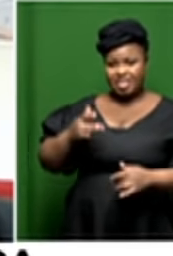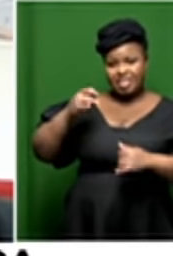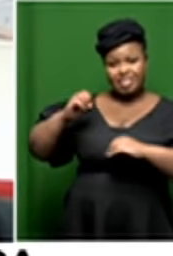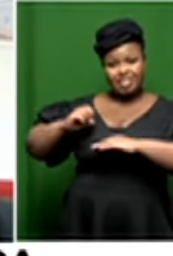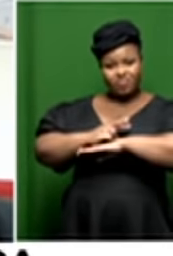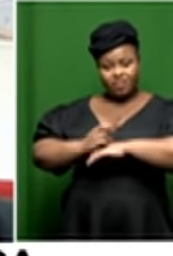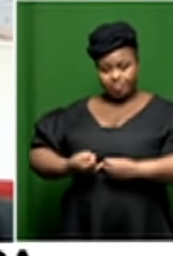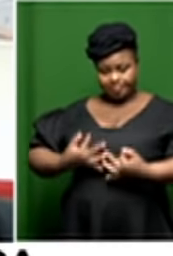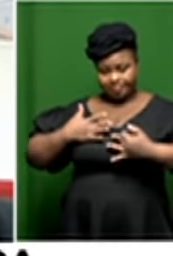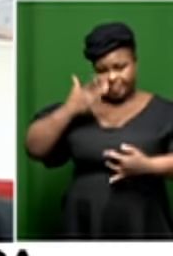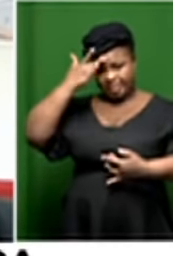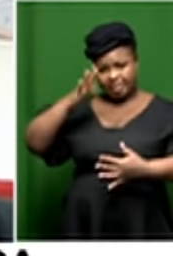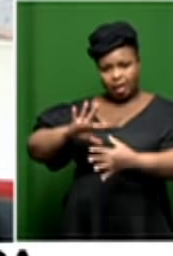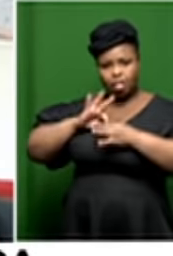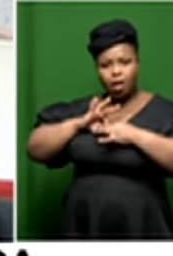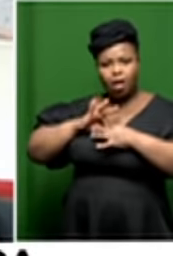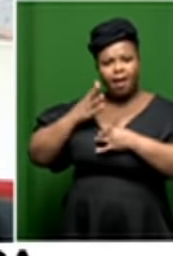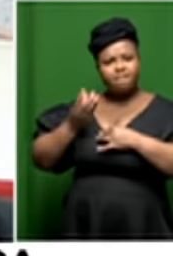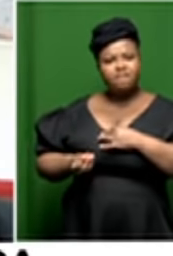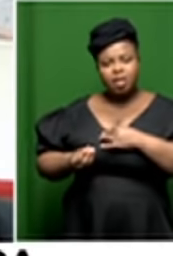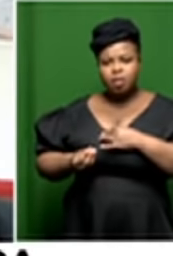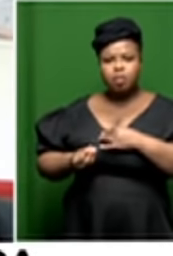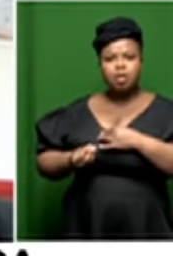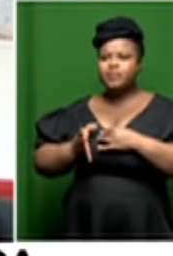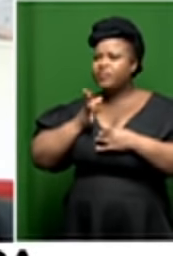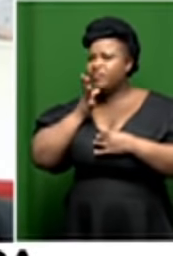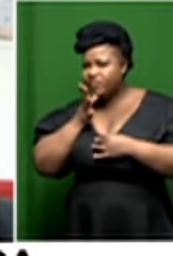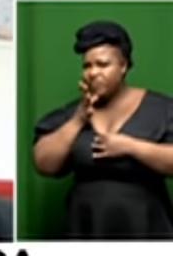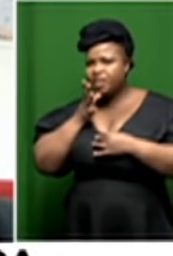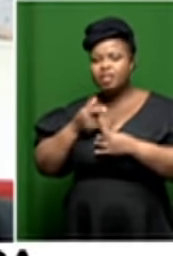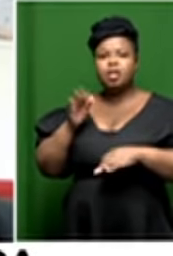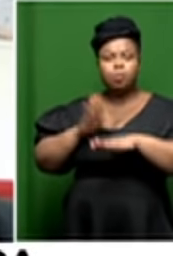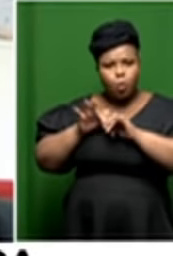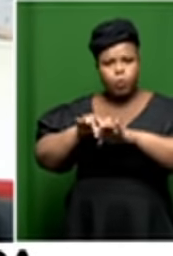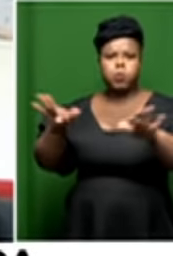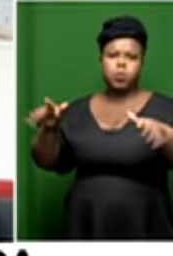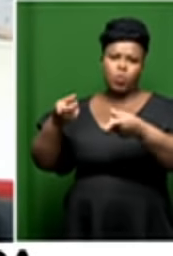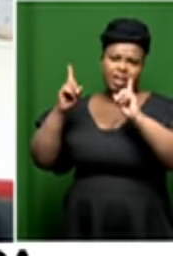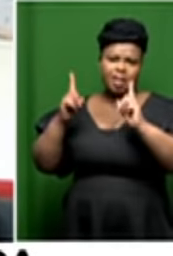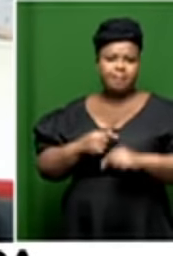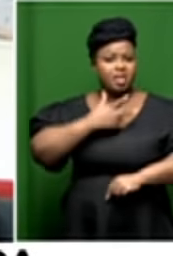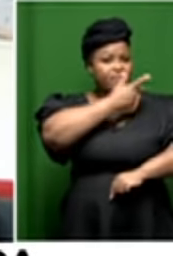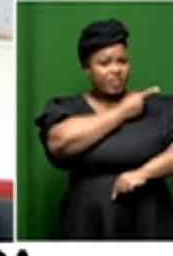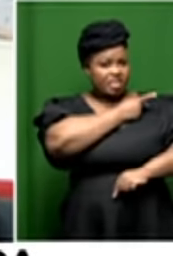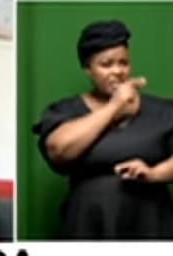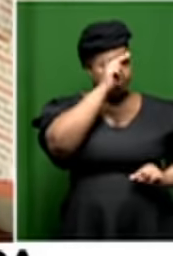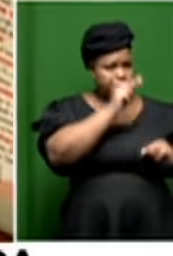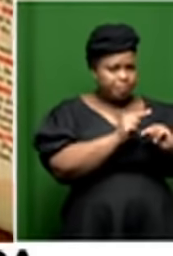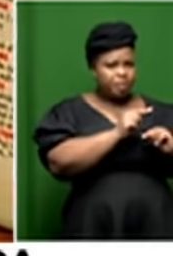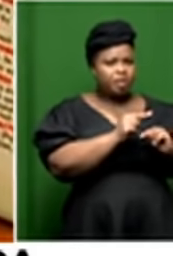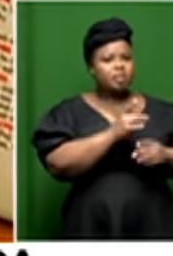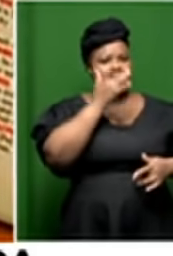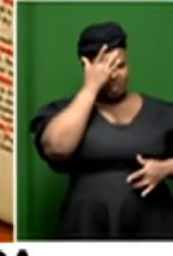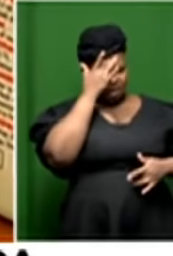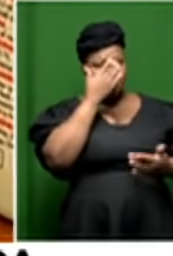can reduce the number of infections in a country, you can reduce the burden of infection, then that essentially removes all the opportunities from the